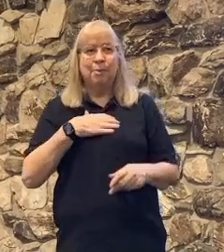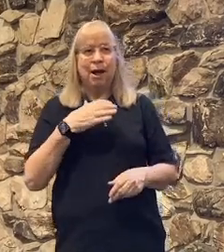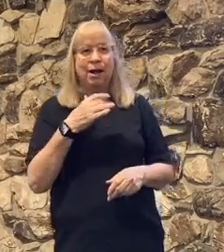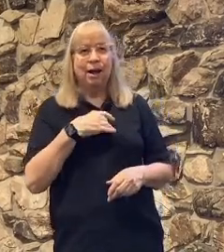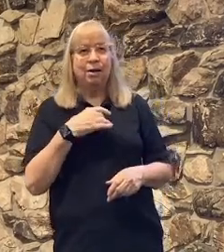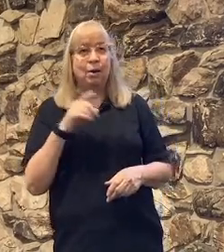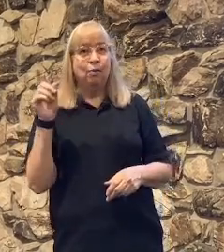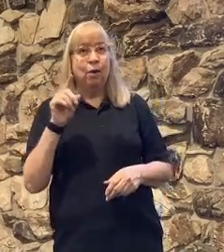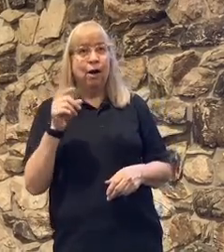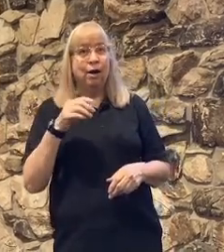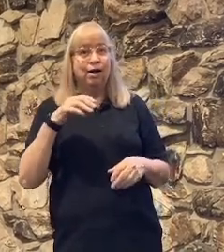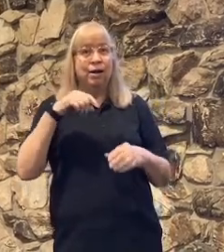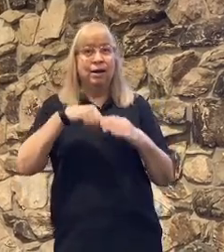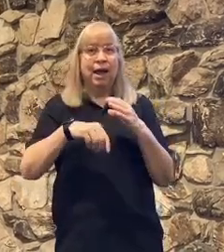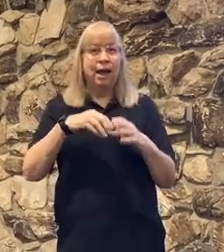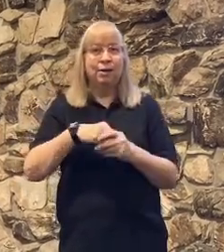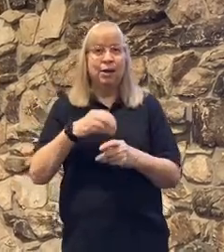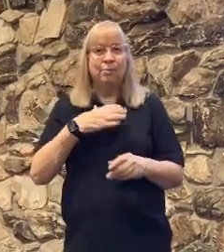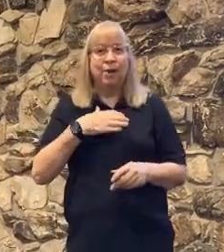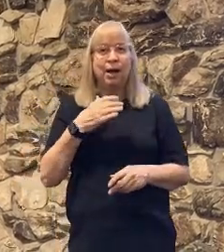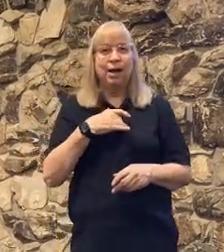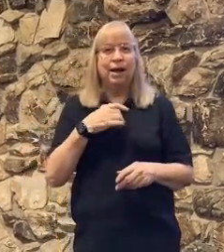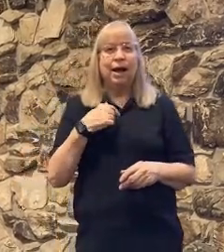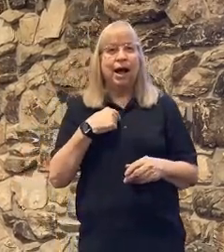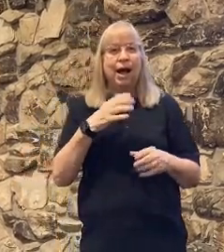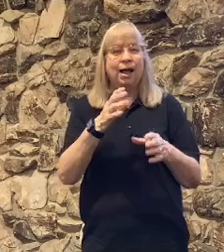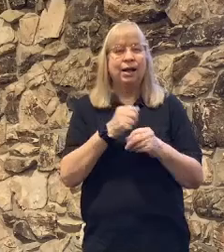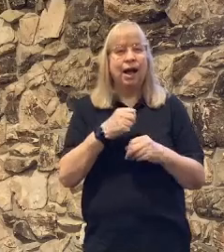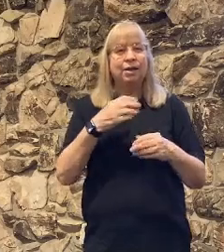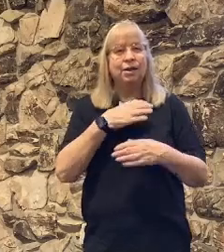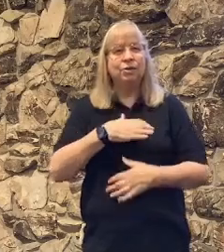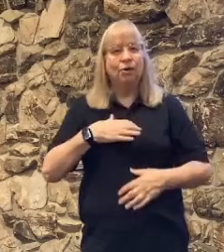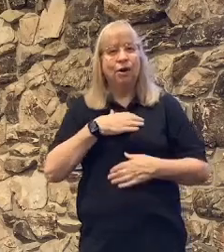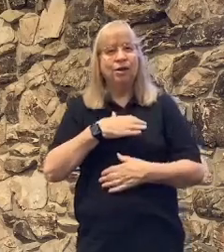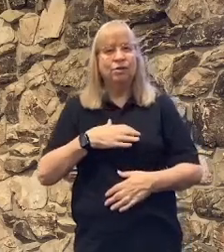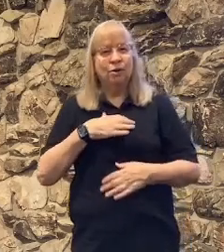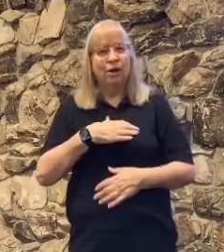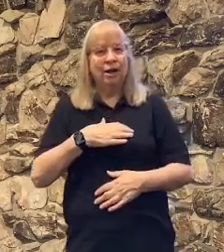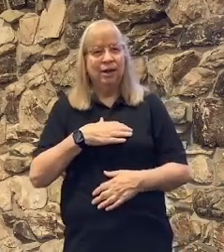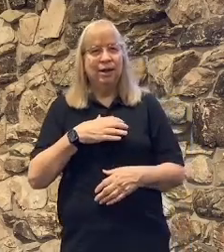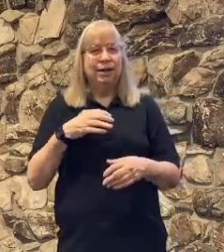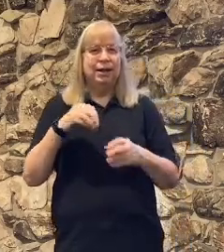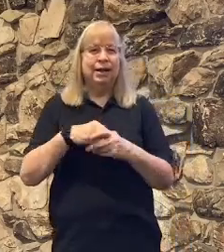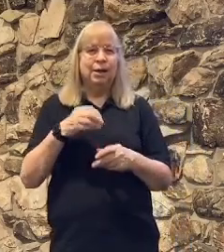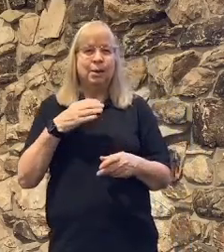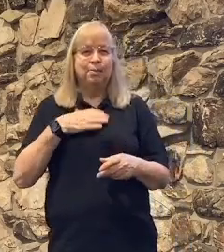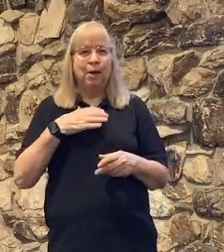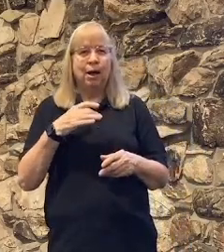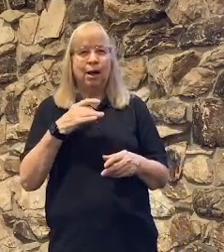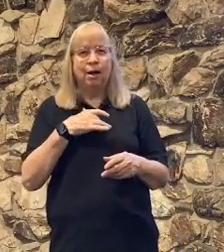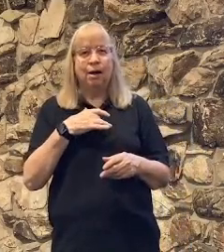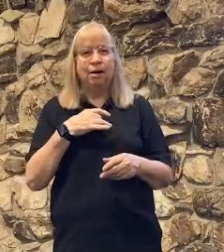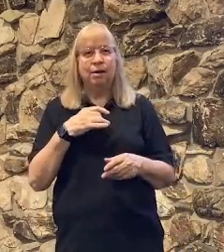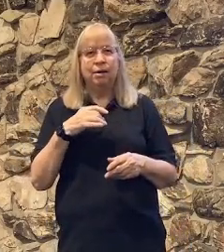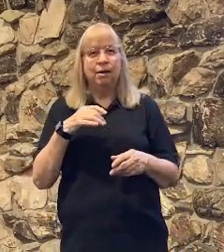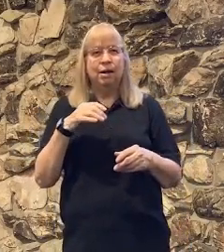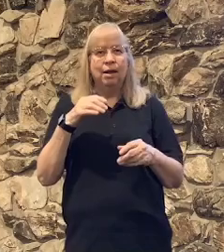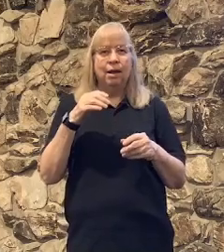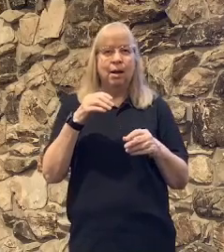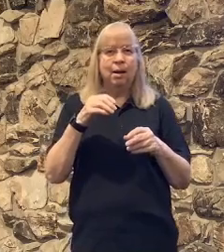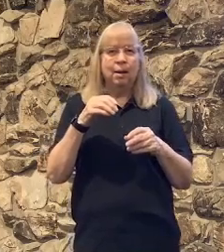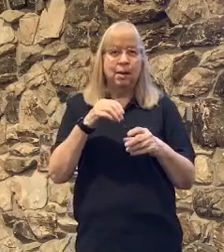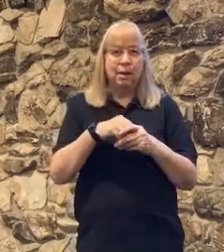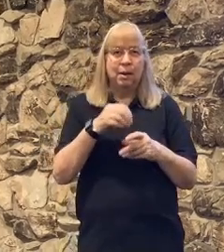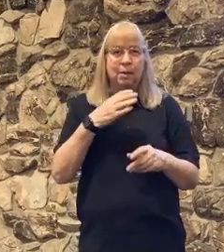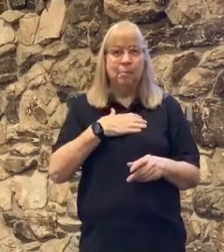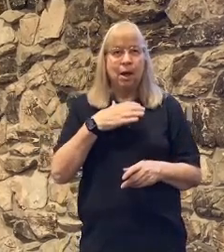Where? I've got the joy, joy, joy, joy down in my heart. Down in